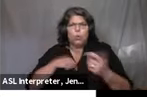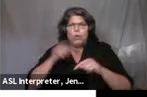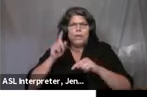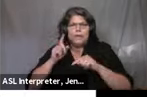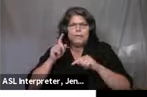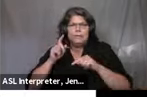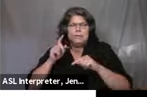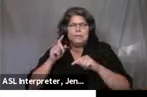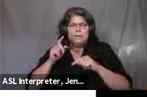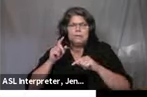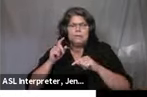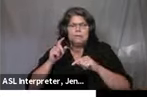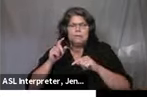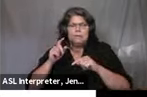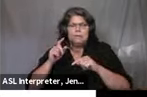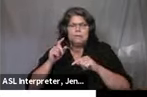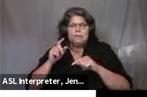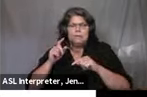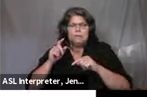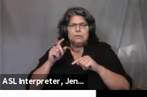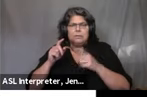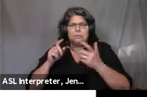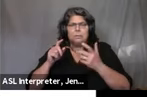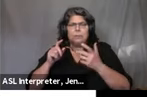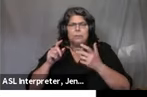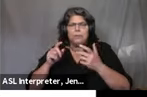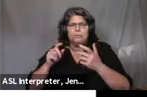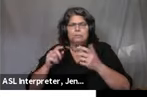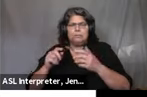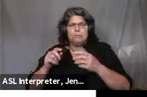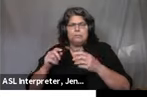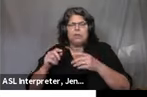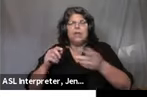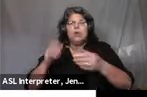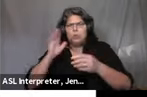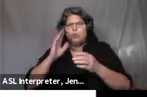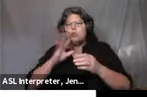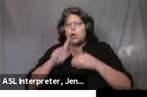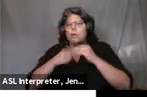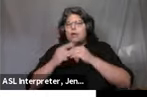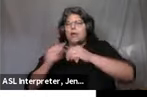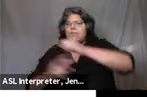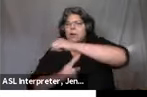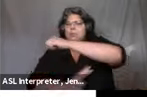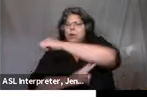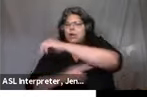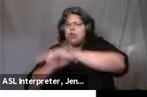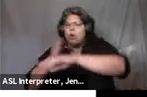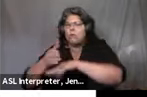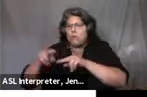by a crossing at Jennings over the SMART tracks. As to whether